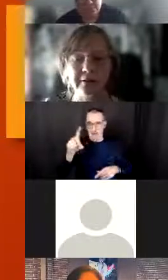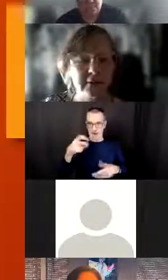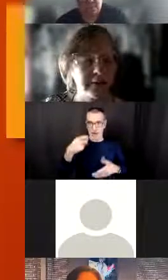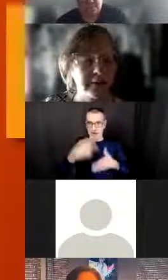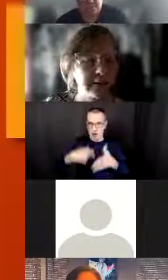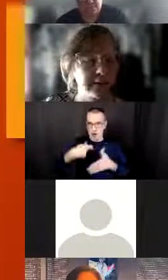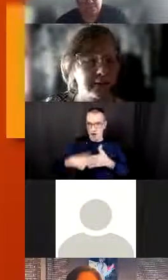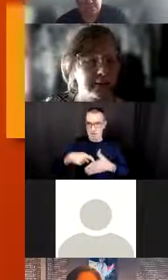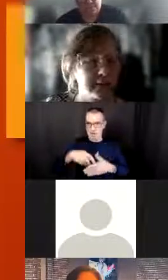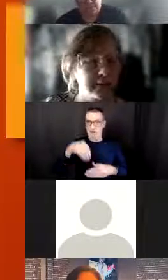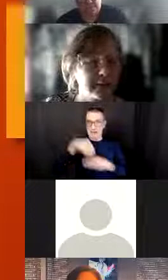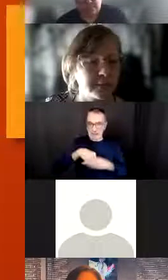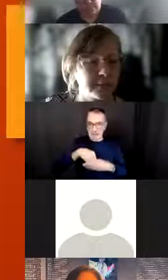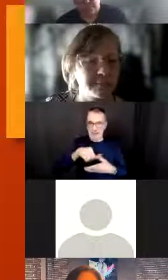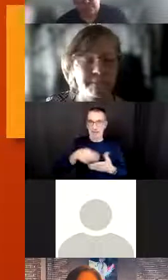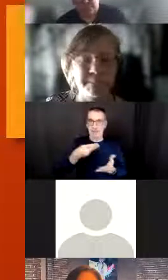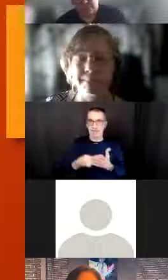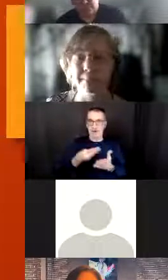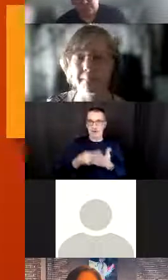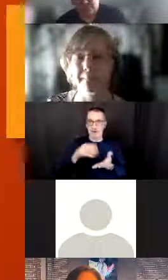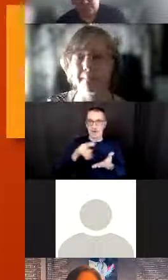contracts.